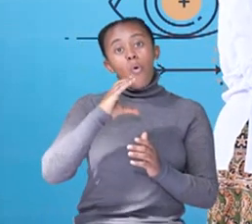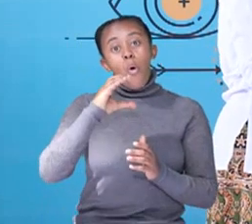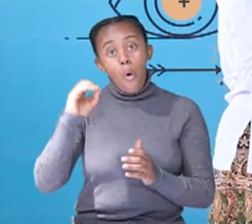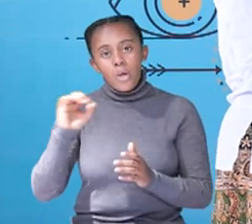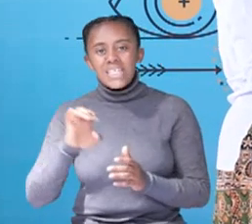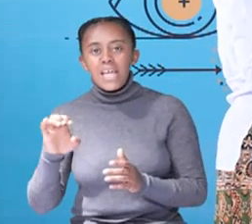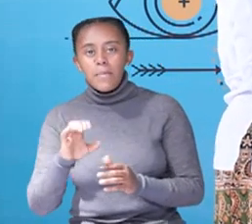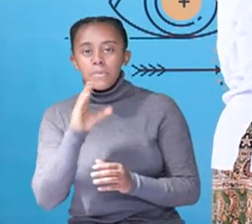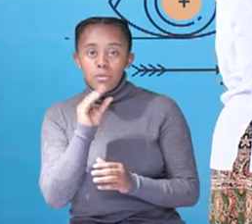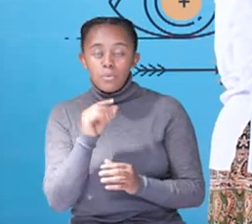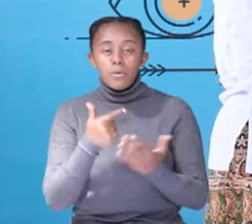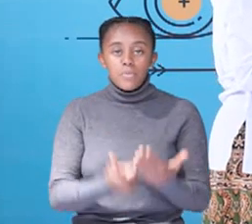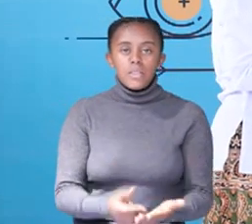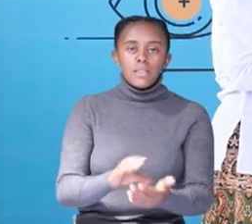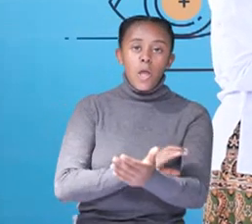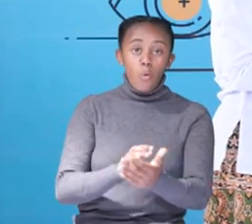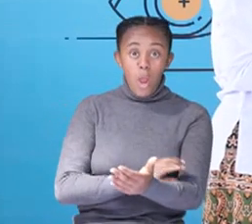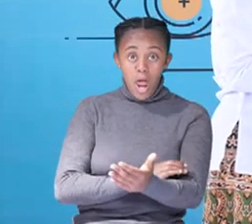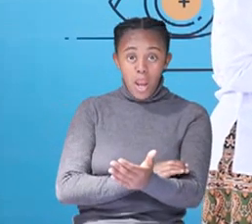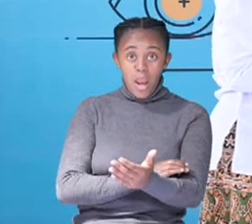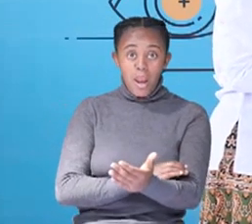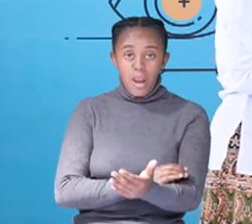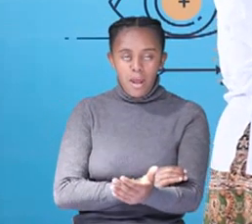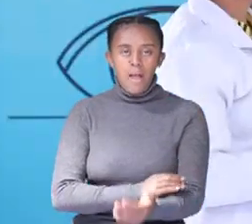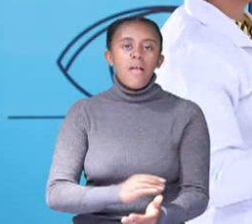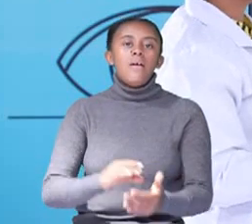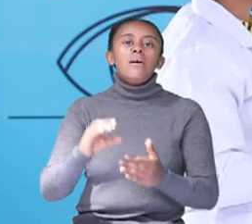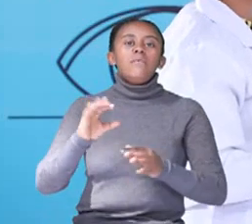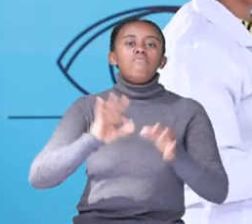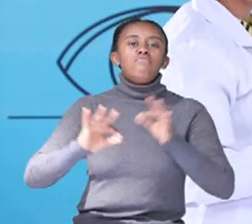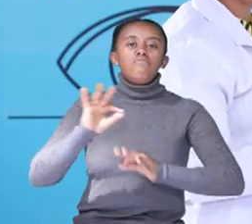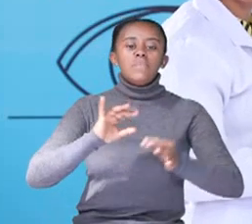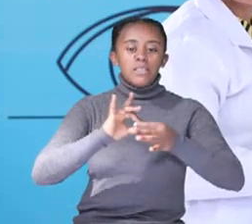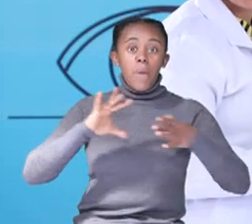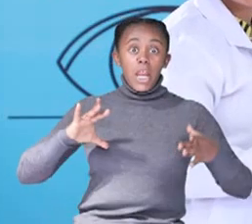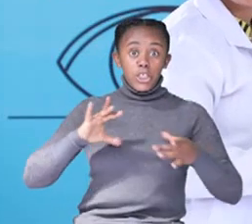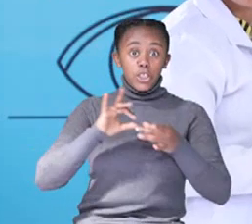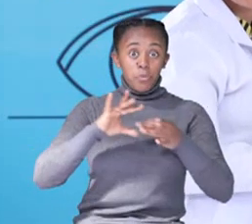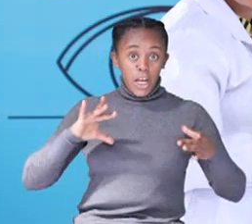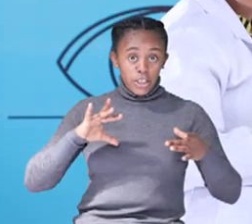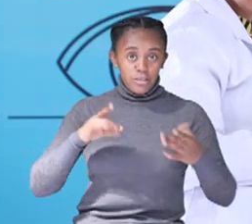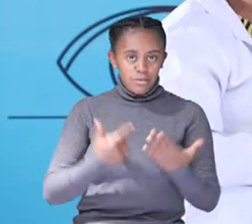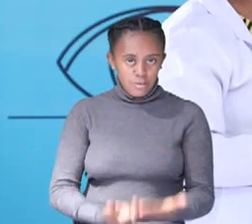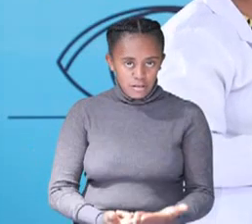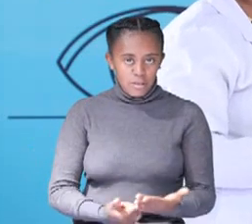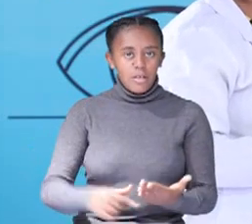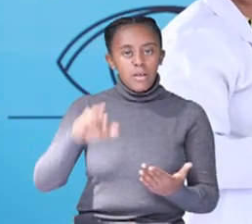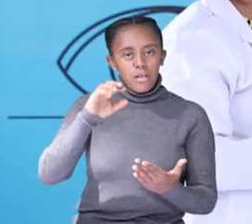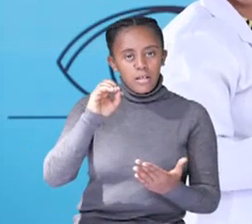we have said that cellular respiration is type of redox reaction. In this type of redox reaction, when